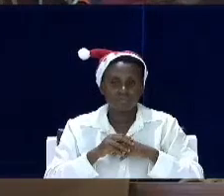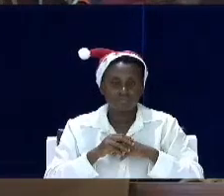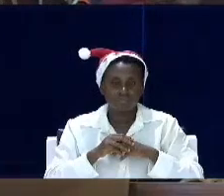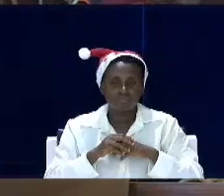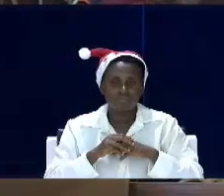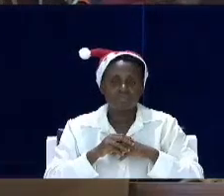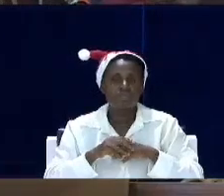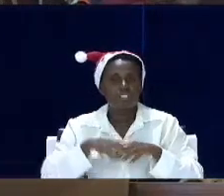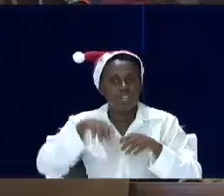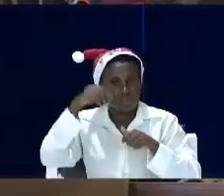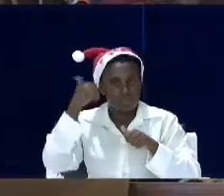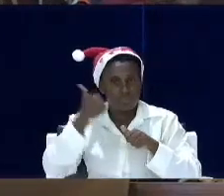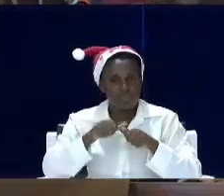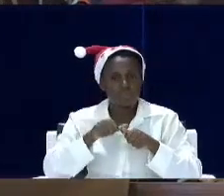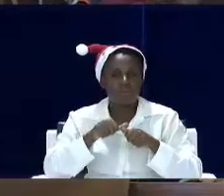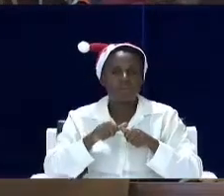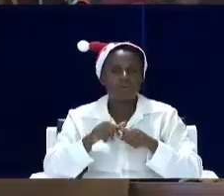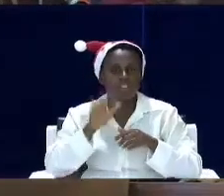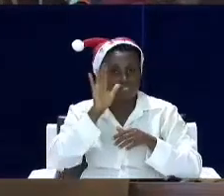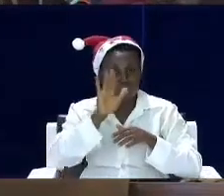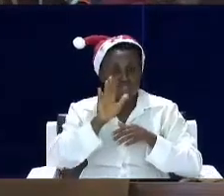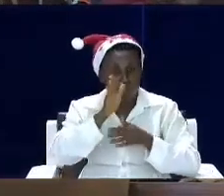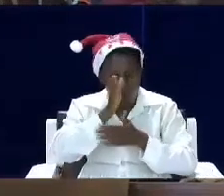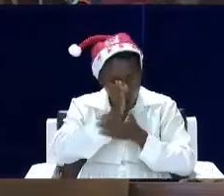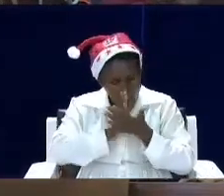Remember always your humble beginning.